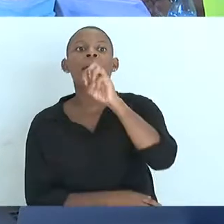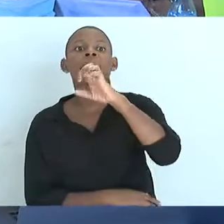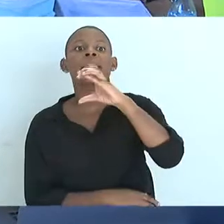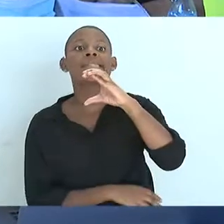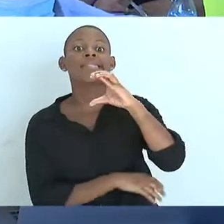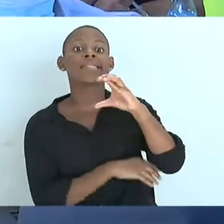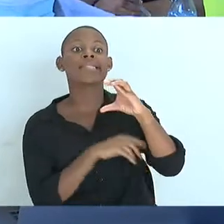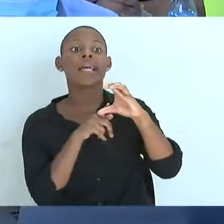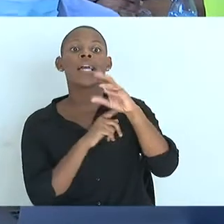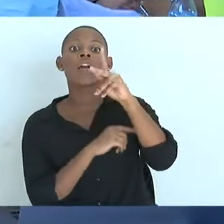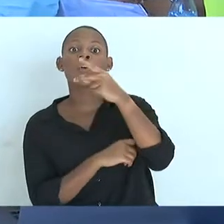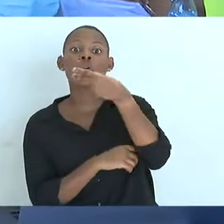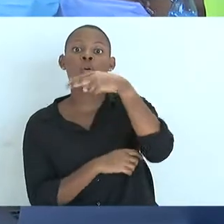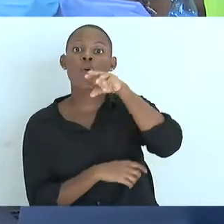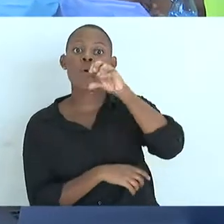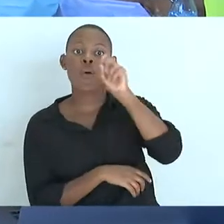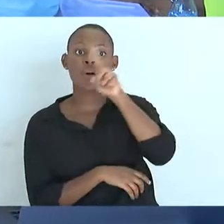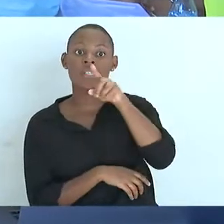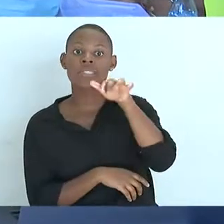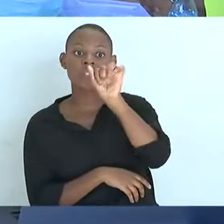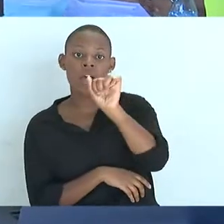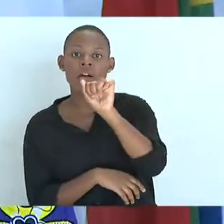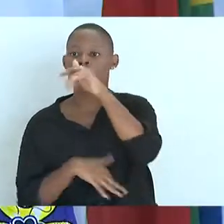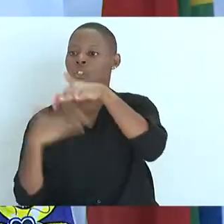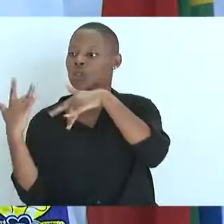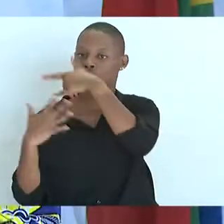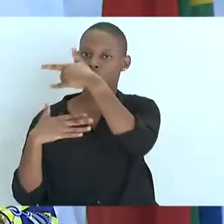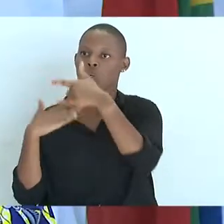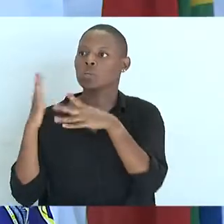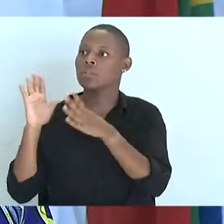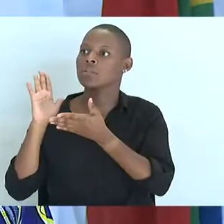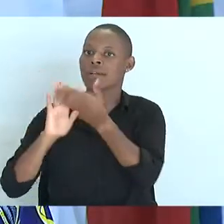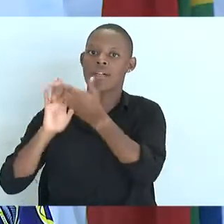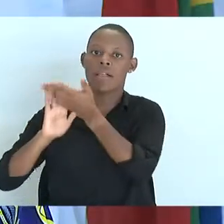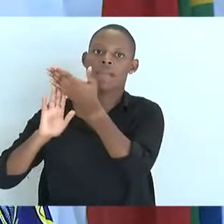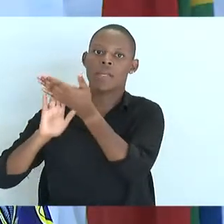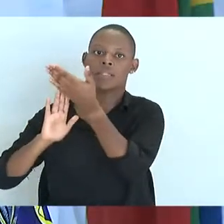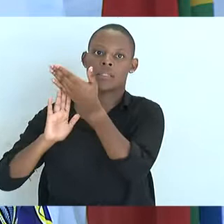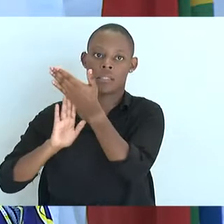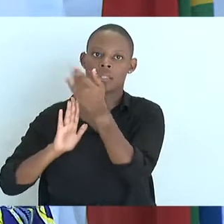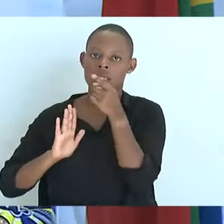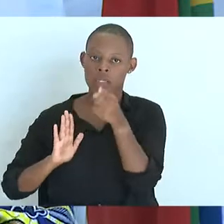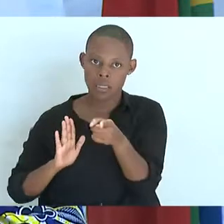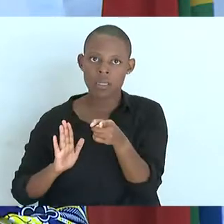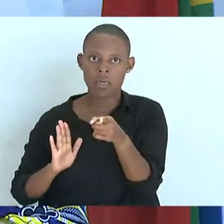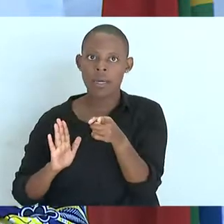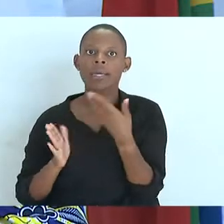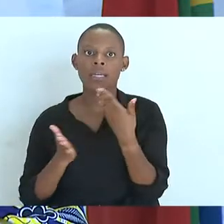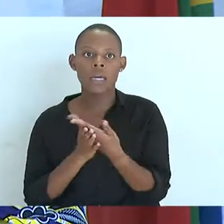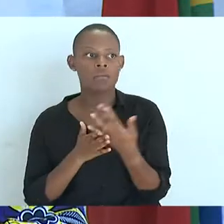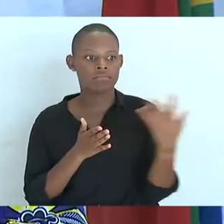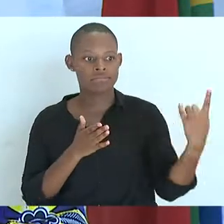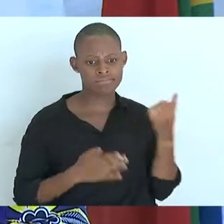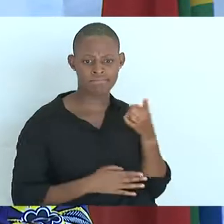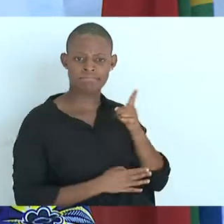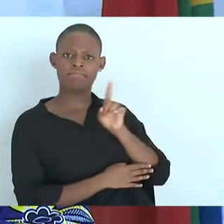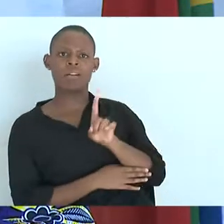MEC Khoza for Social Development to come and give a